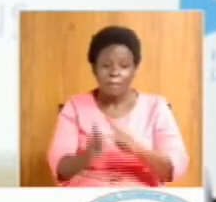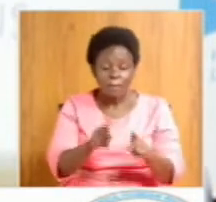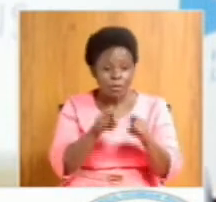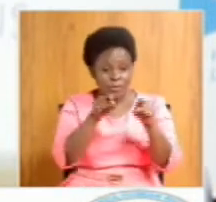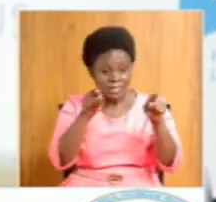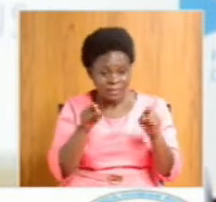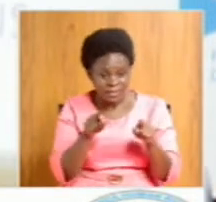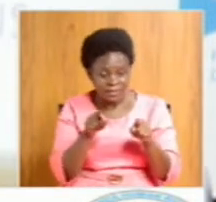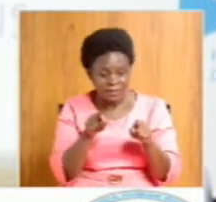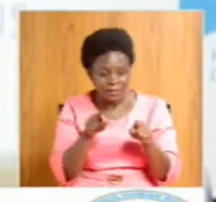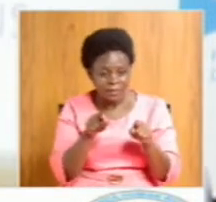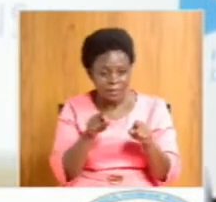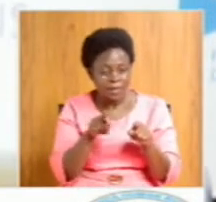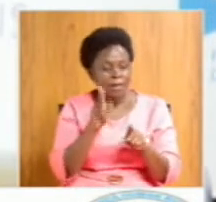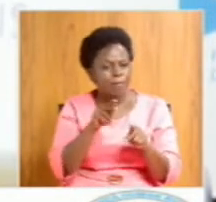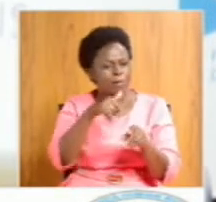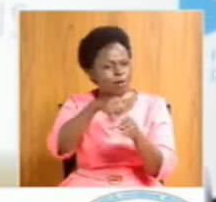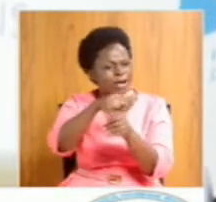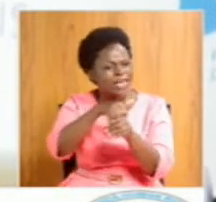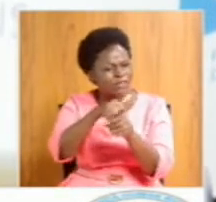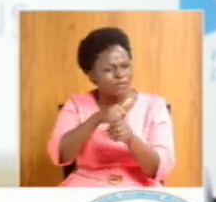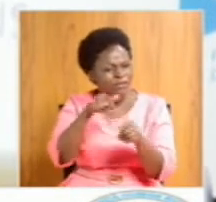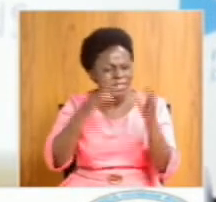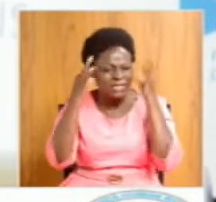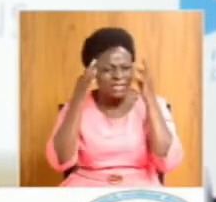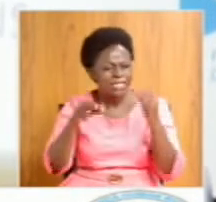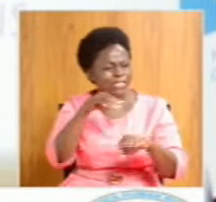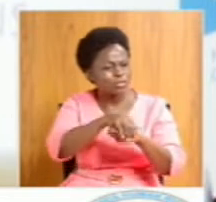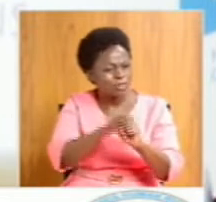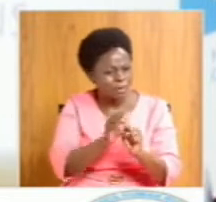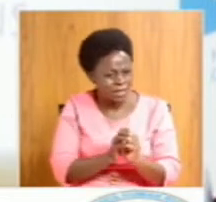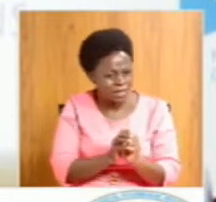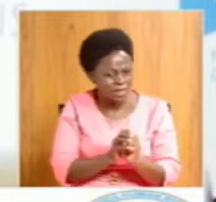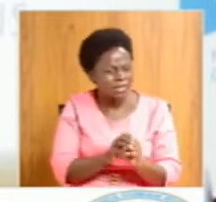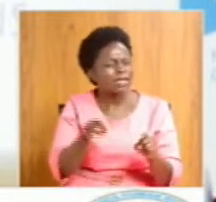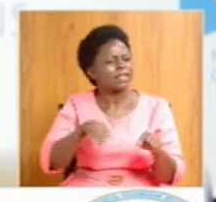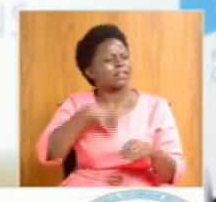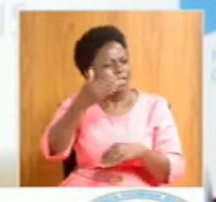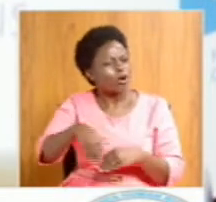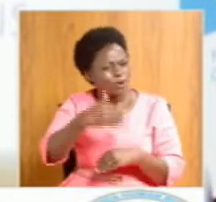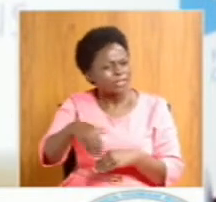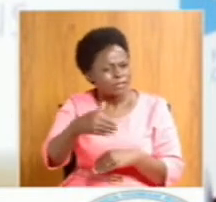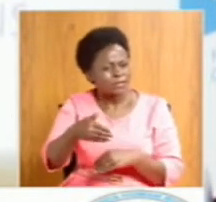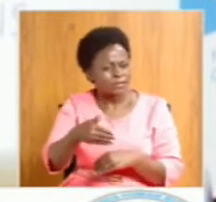involved in the decision-making, they are always